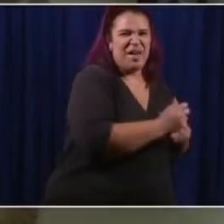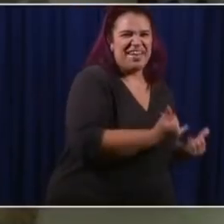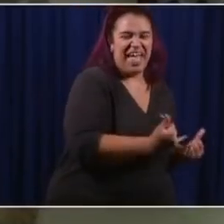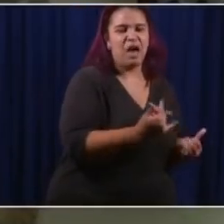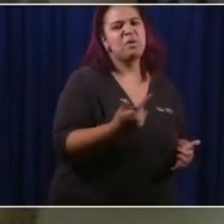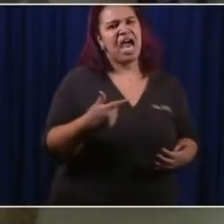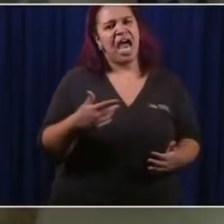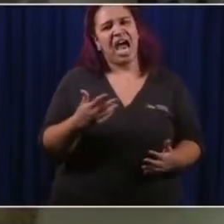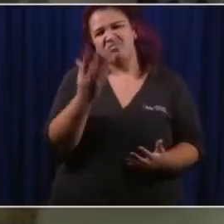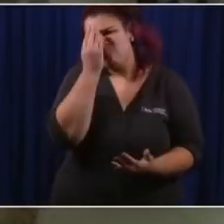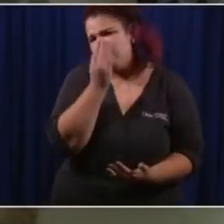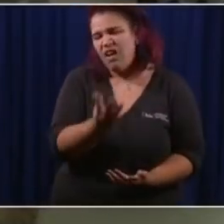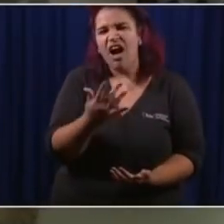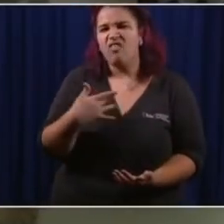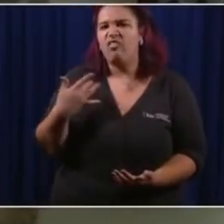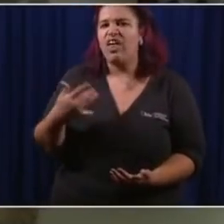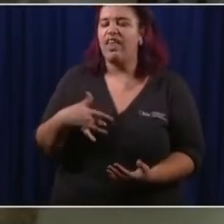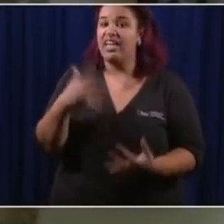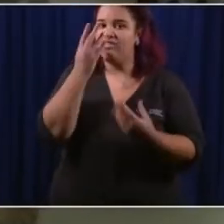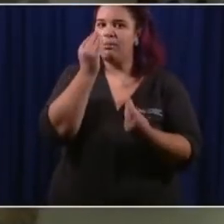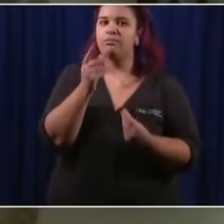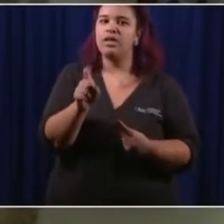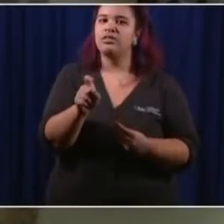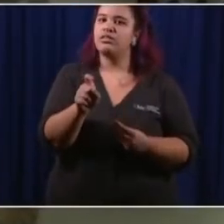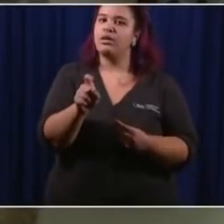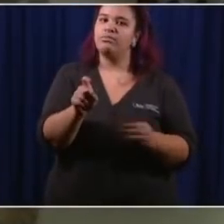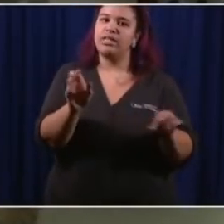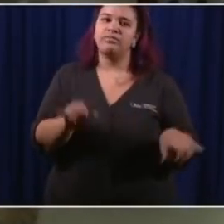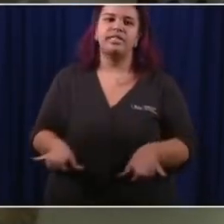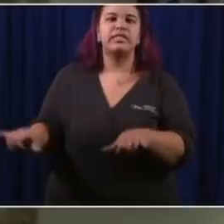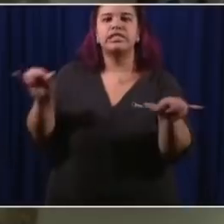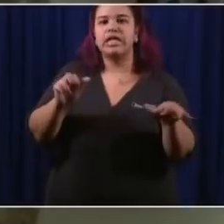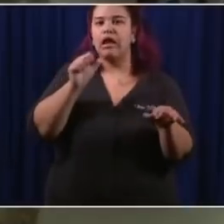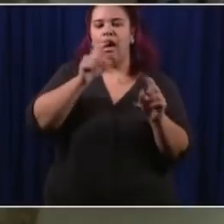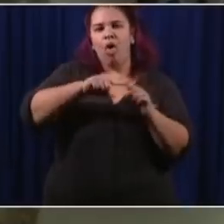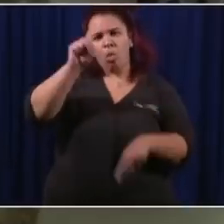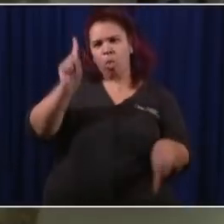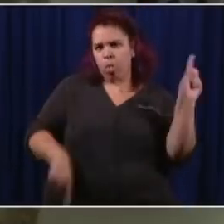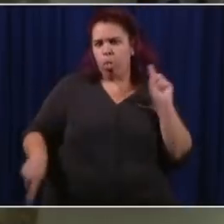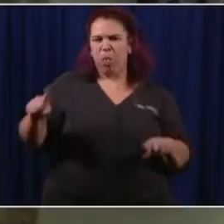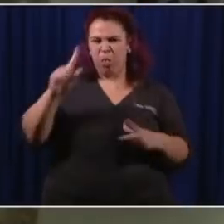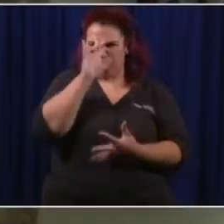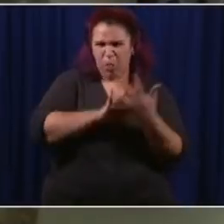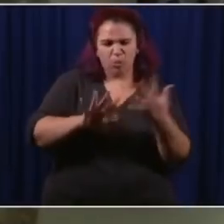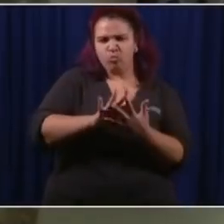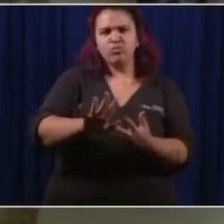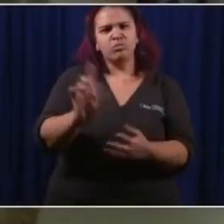We need to protect, because the law says we should and because it's the right thing,